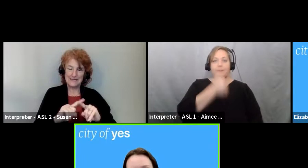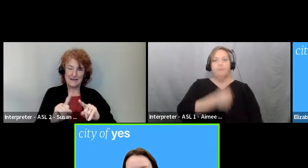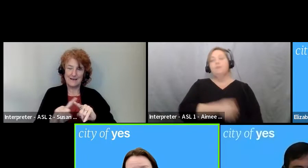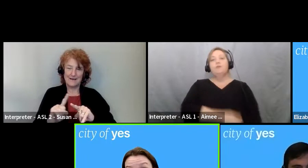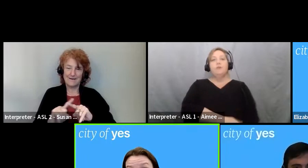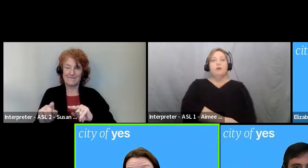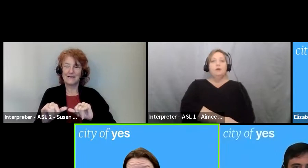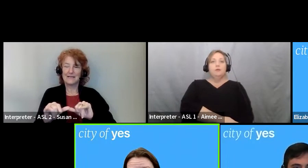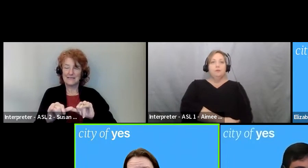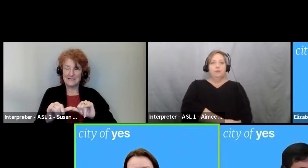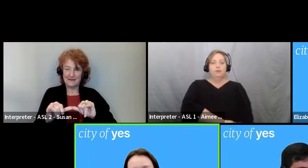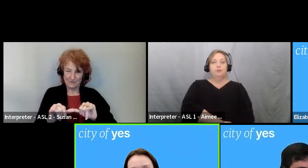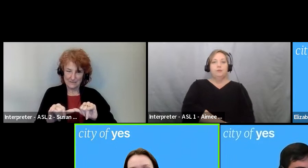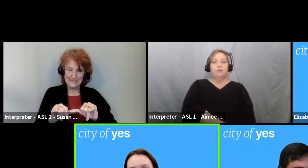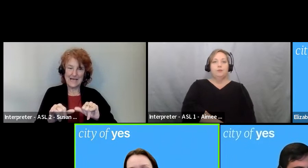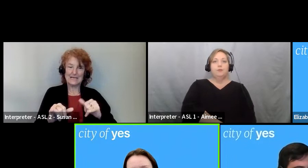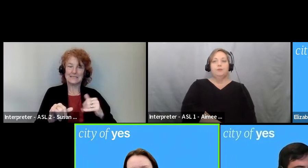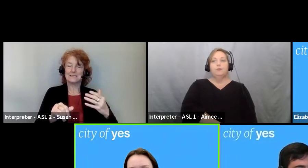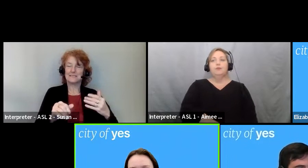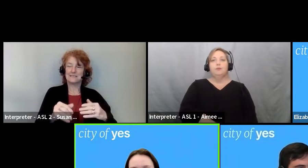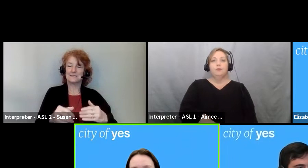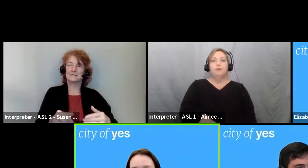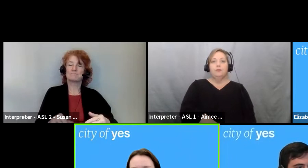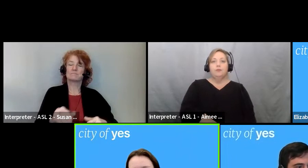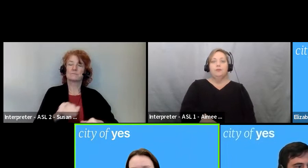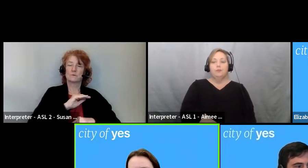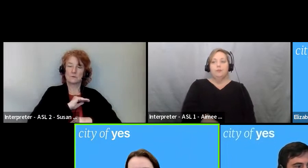average unit size for any given apartment will continue to be